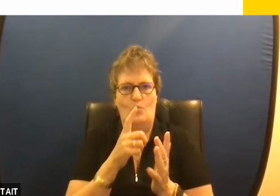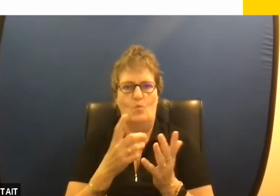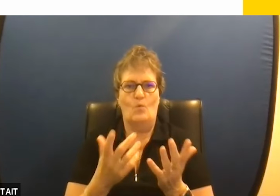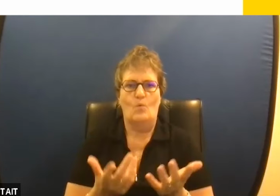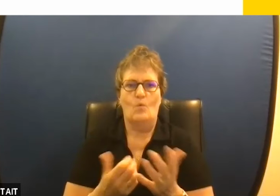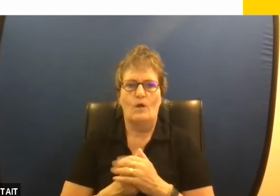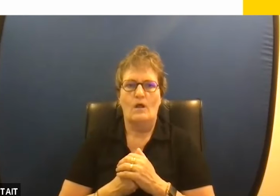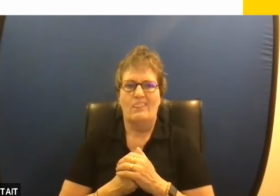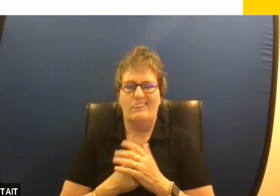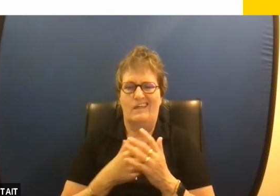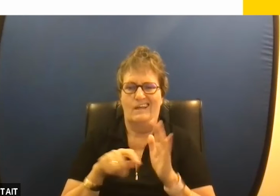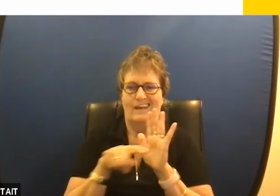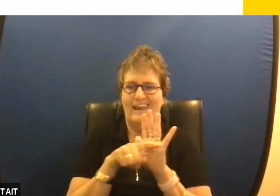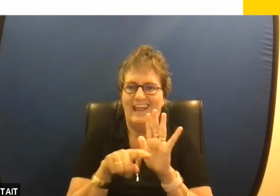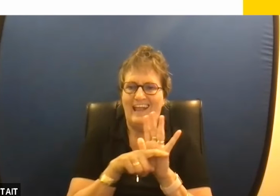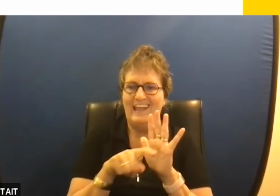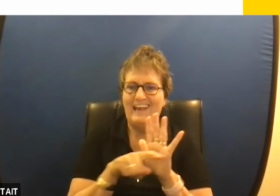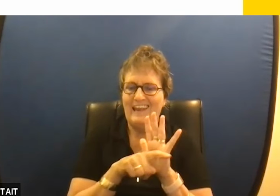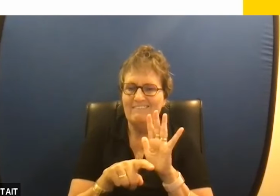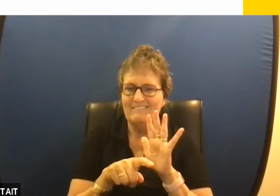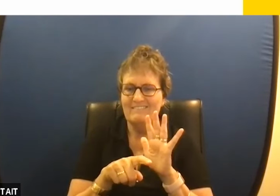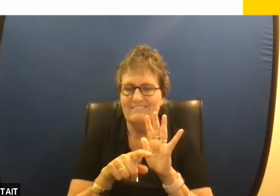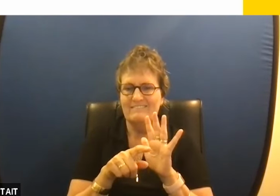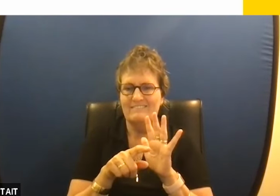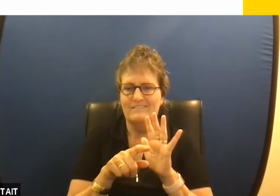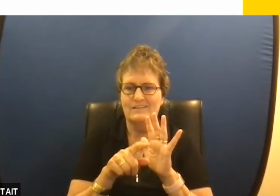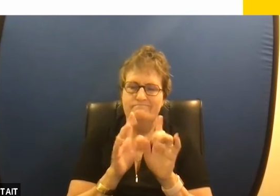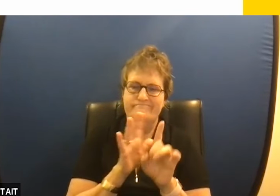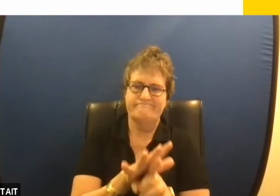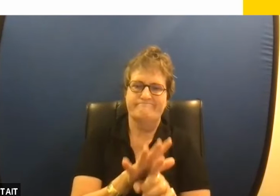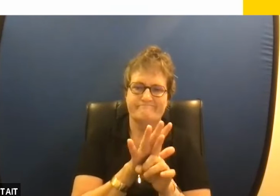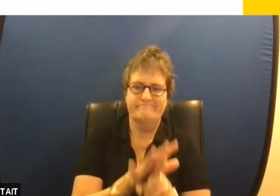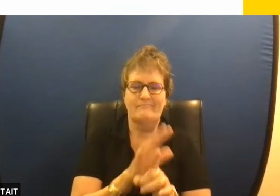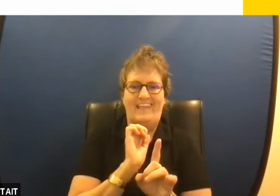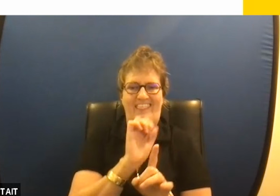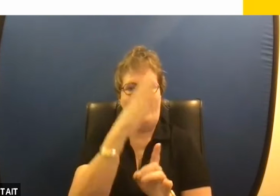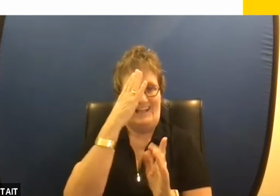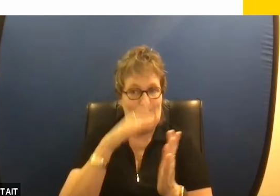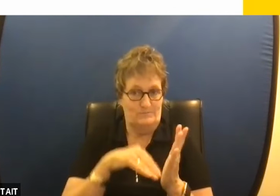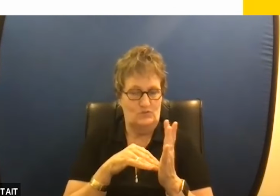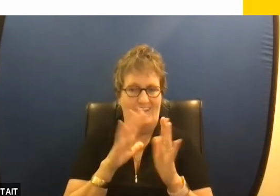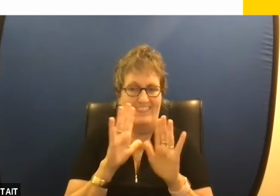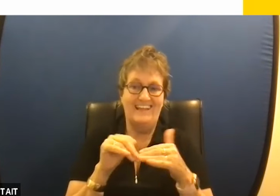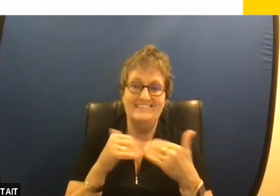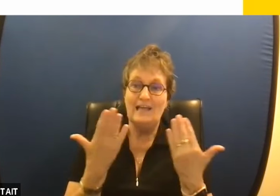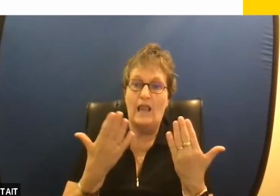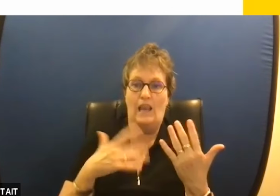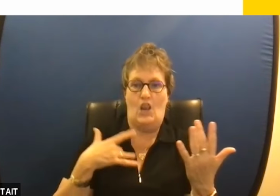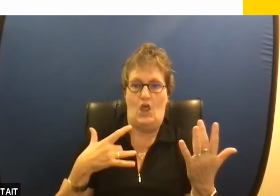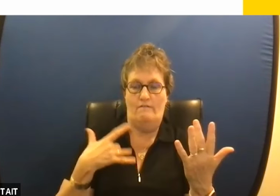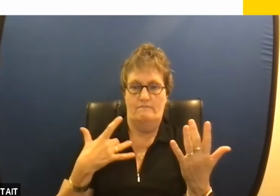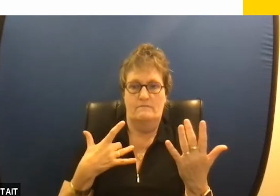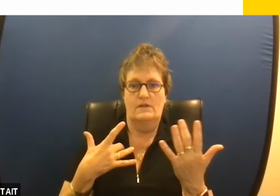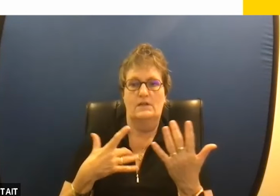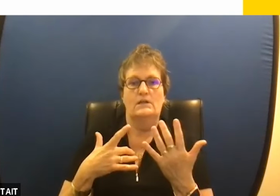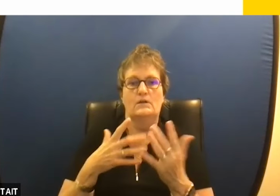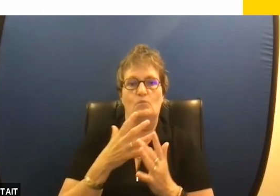social encounters or the negative prejudice they have experienced there in their daily life. We also ask